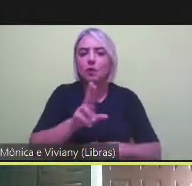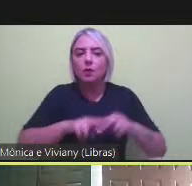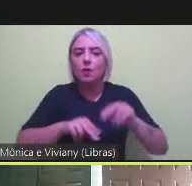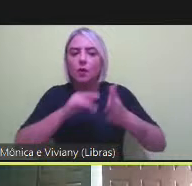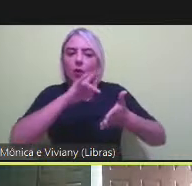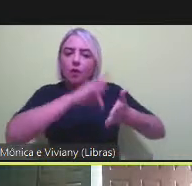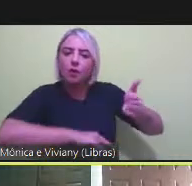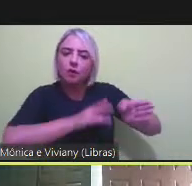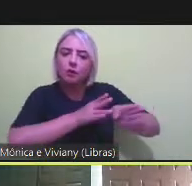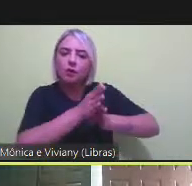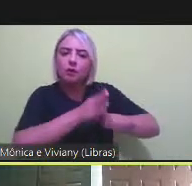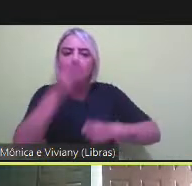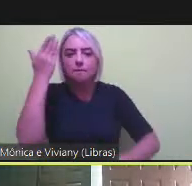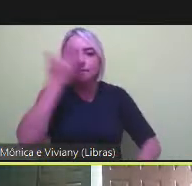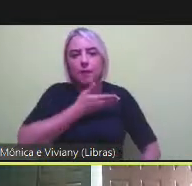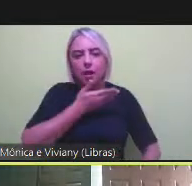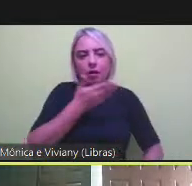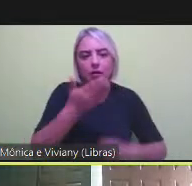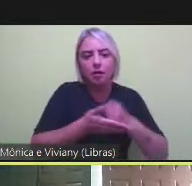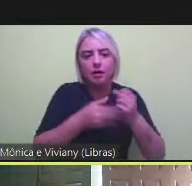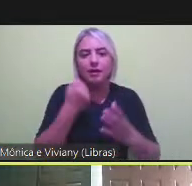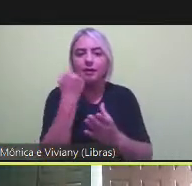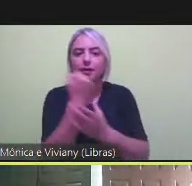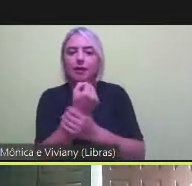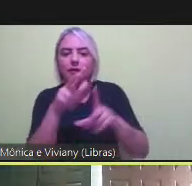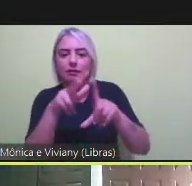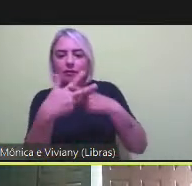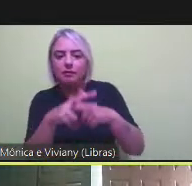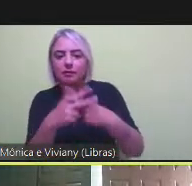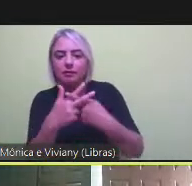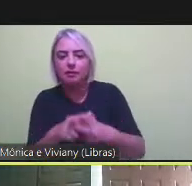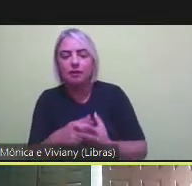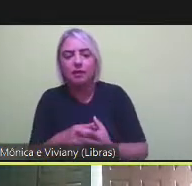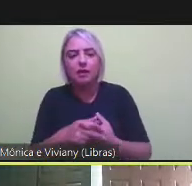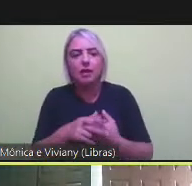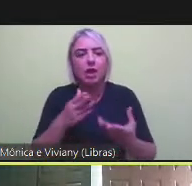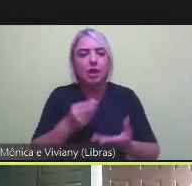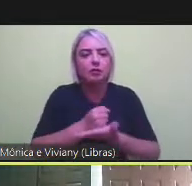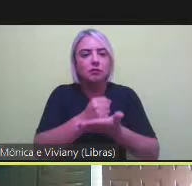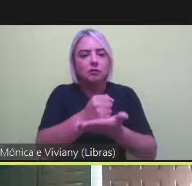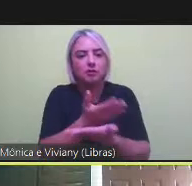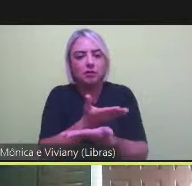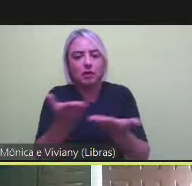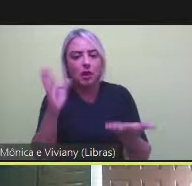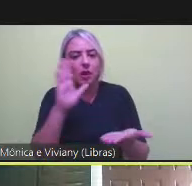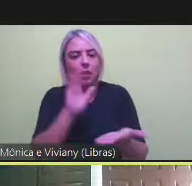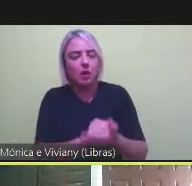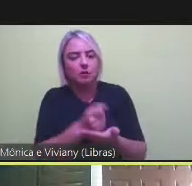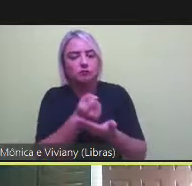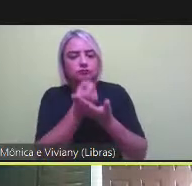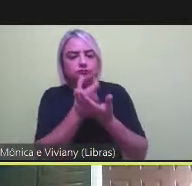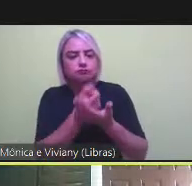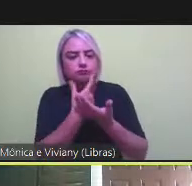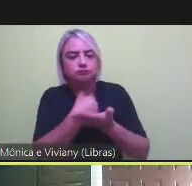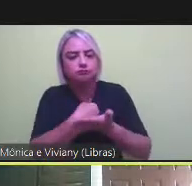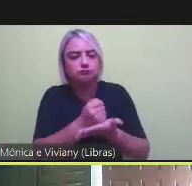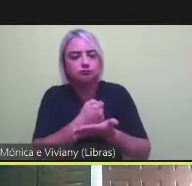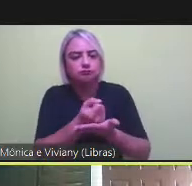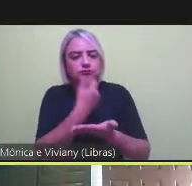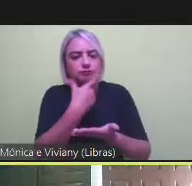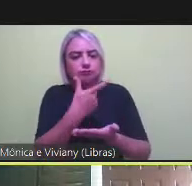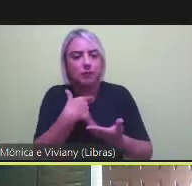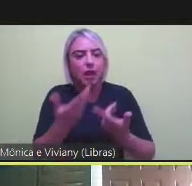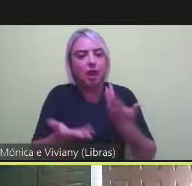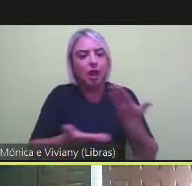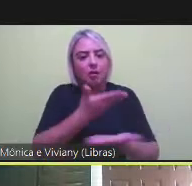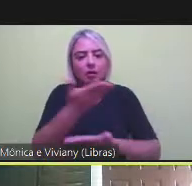medications, ensure public, private, civil society collaboration in the process, which is very important.